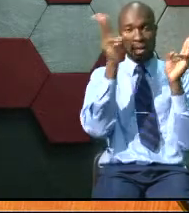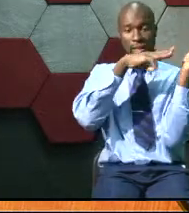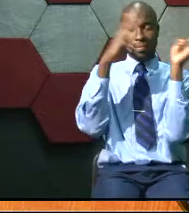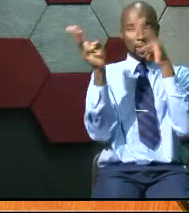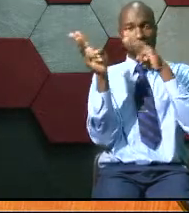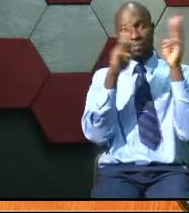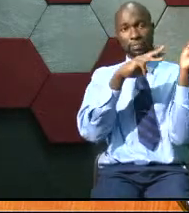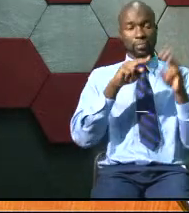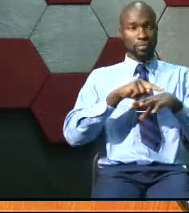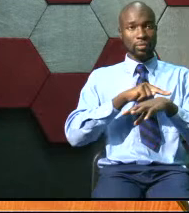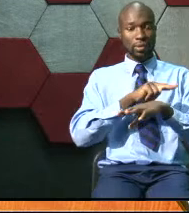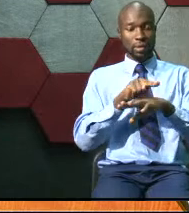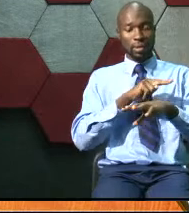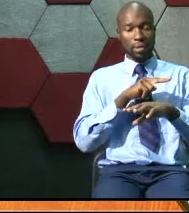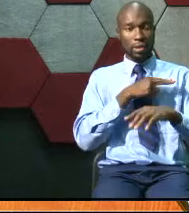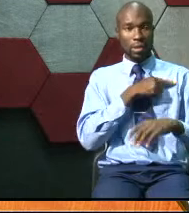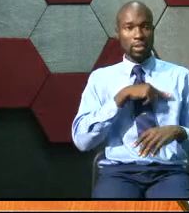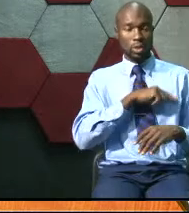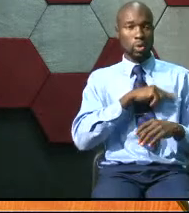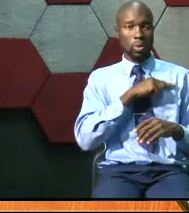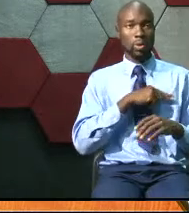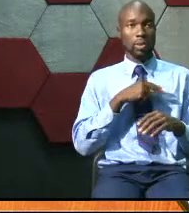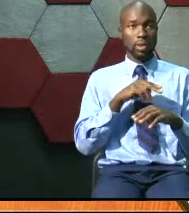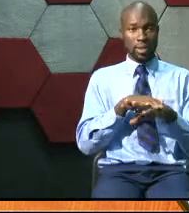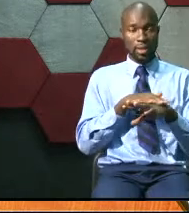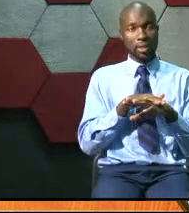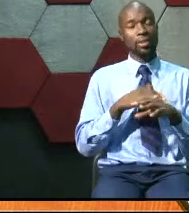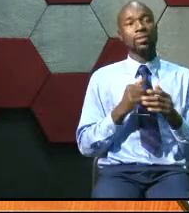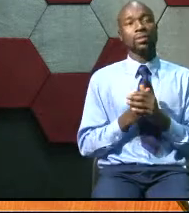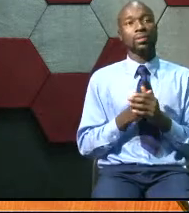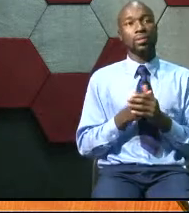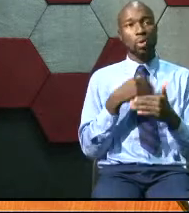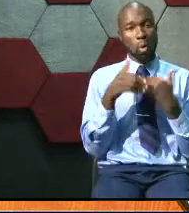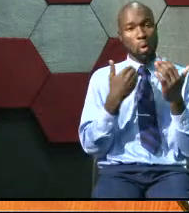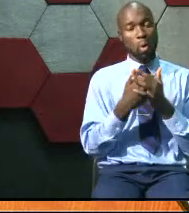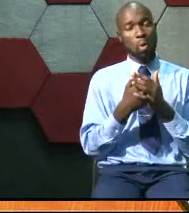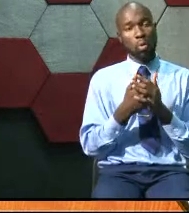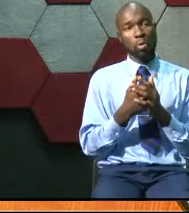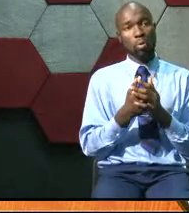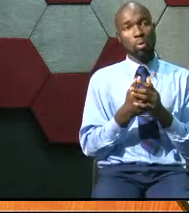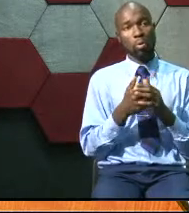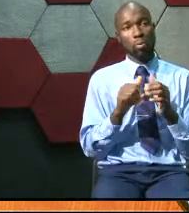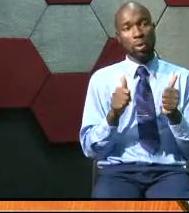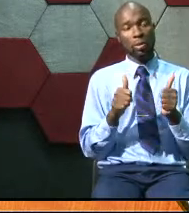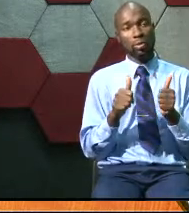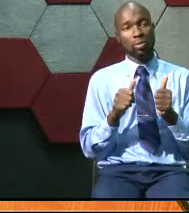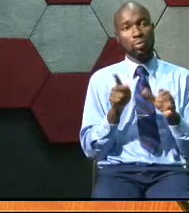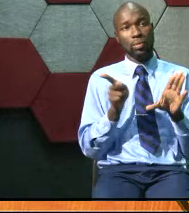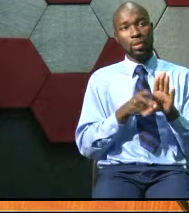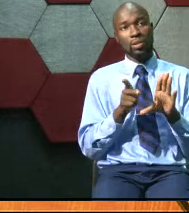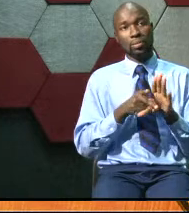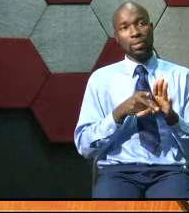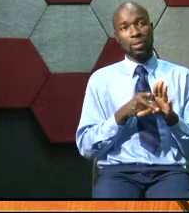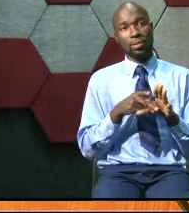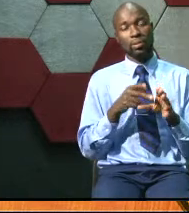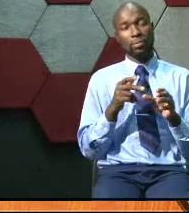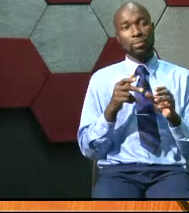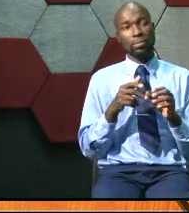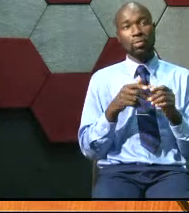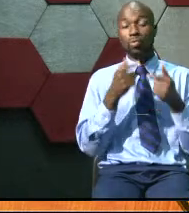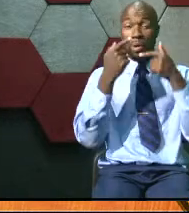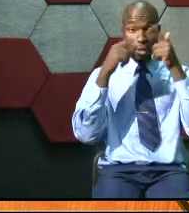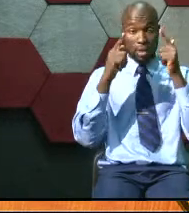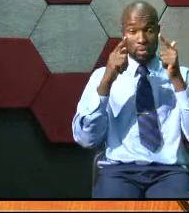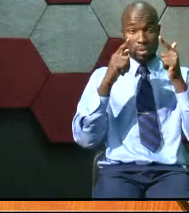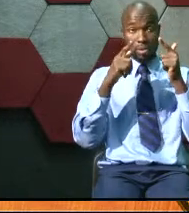Natural sciences also are considered as eligible to participate in this category. And to announce the winners is one of